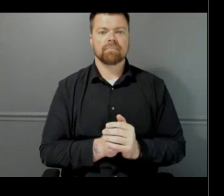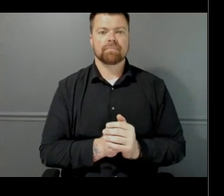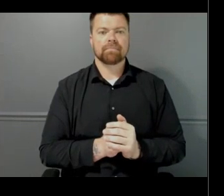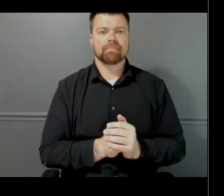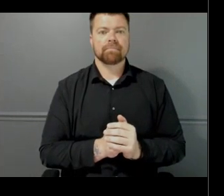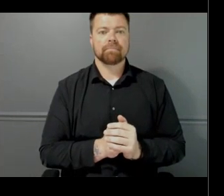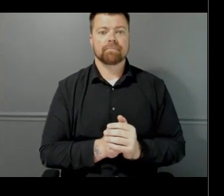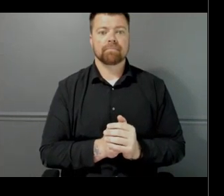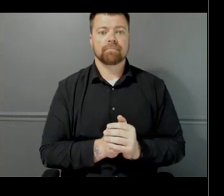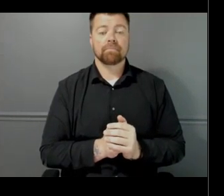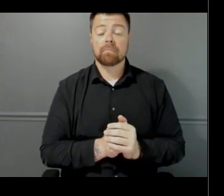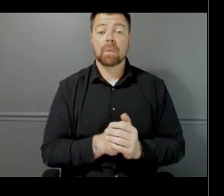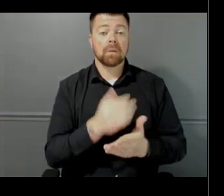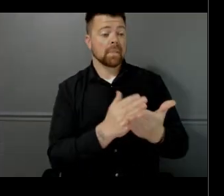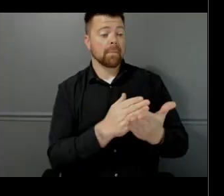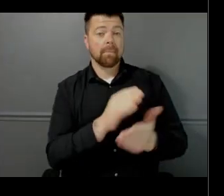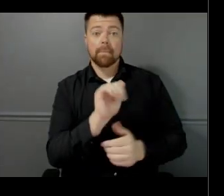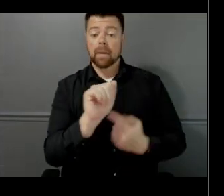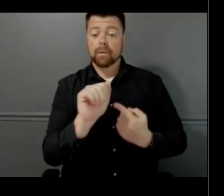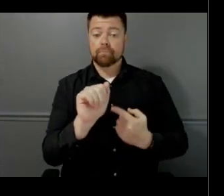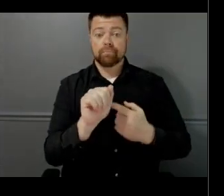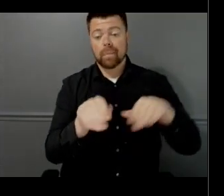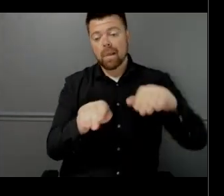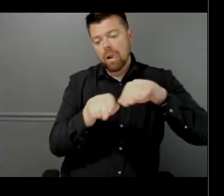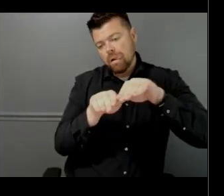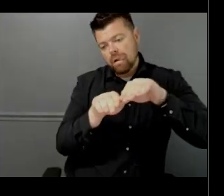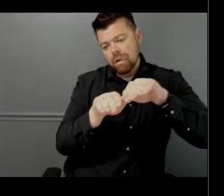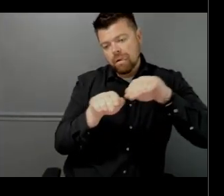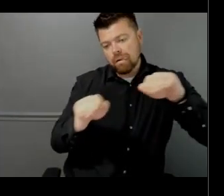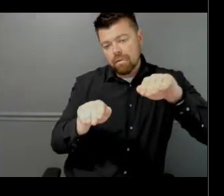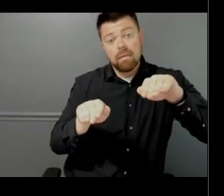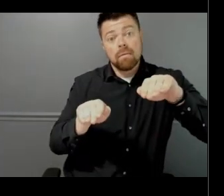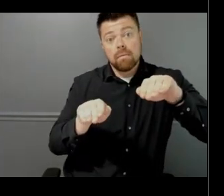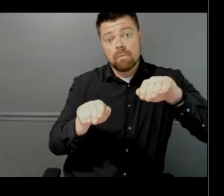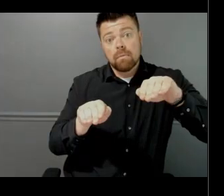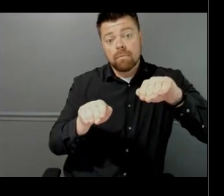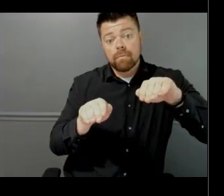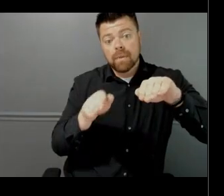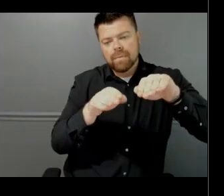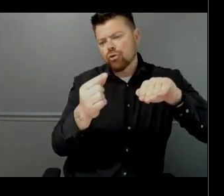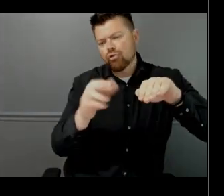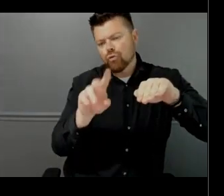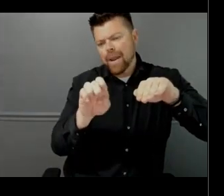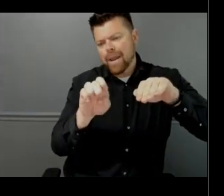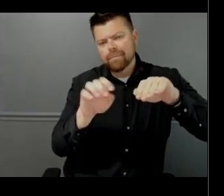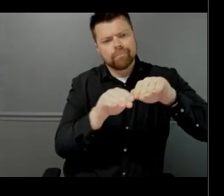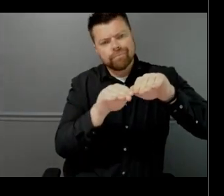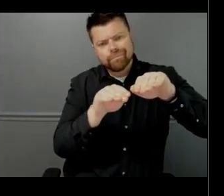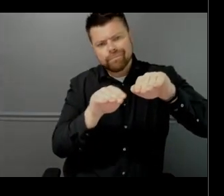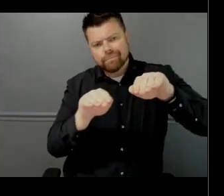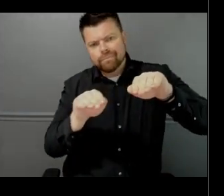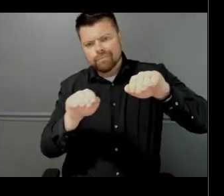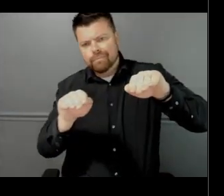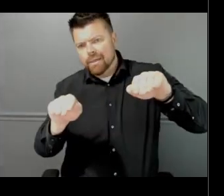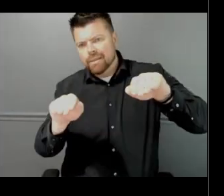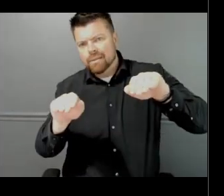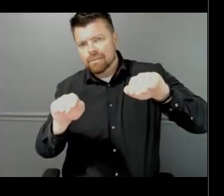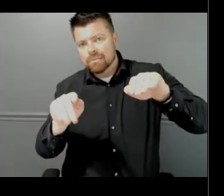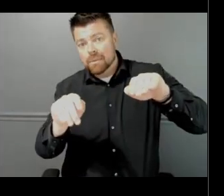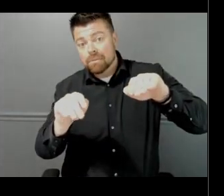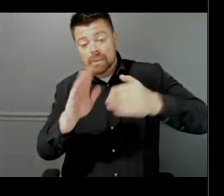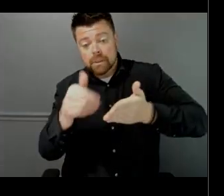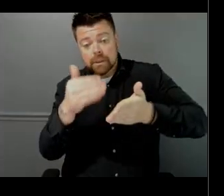In step A, the slope of the existing grade elevation must be made from the center